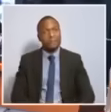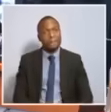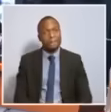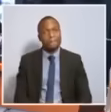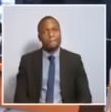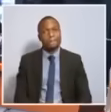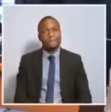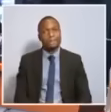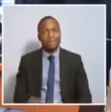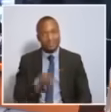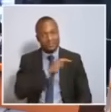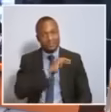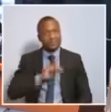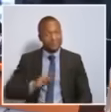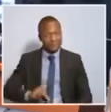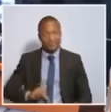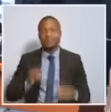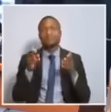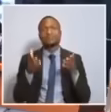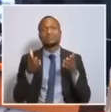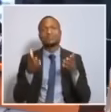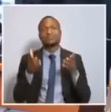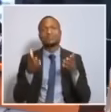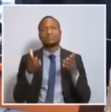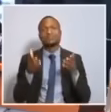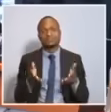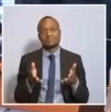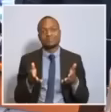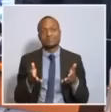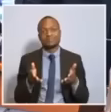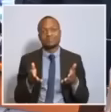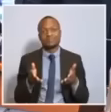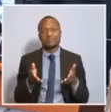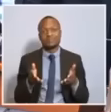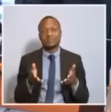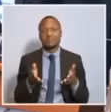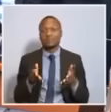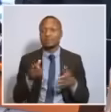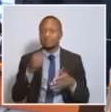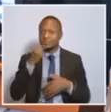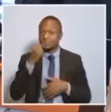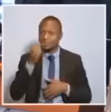Madam Speaker, the members here, I was told to say